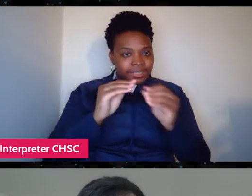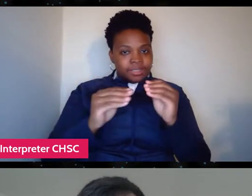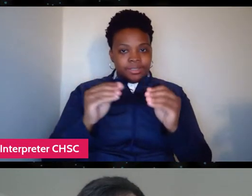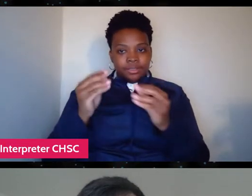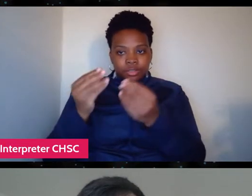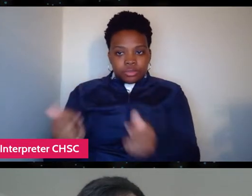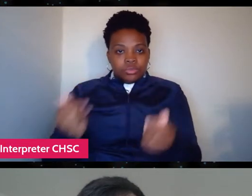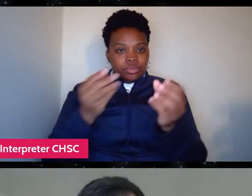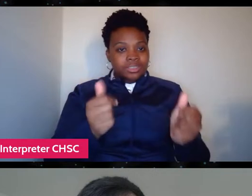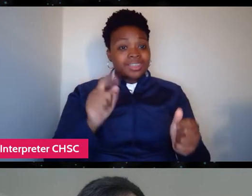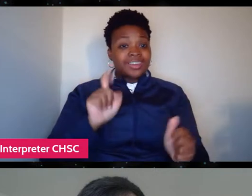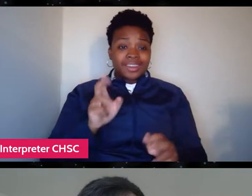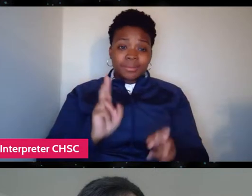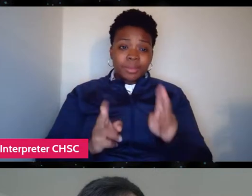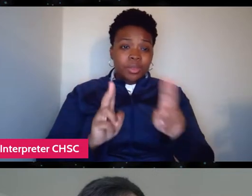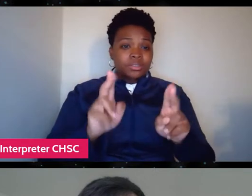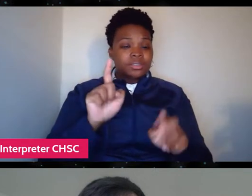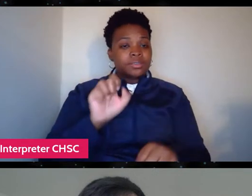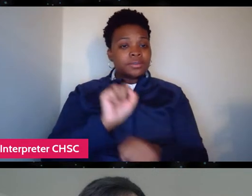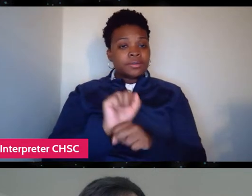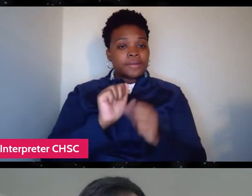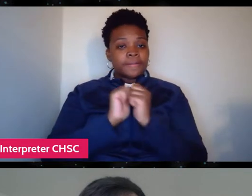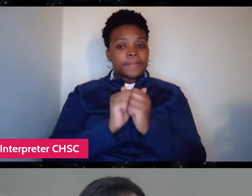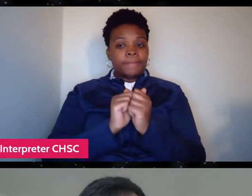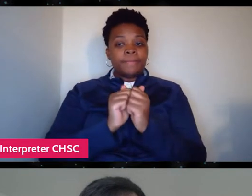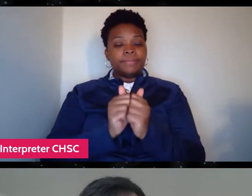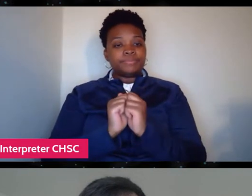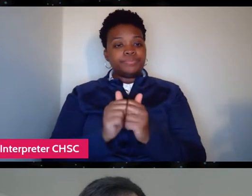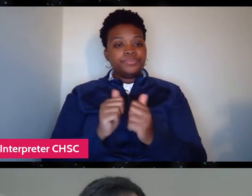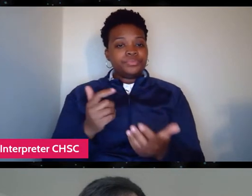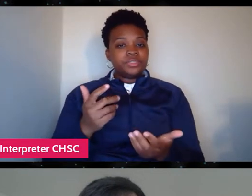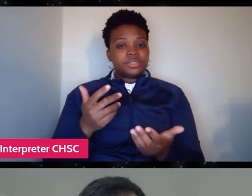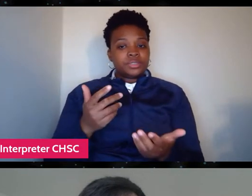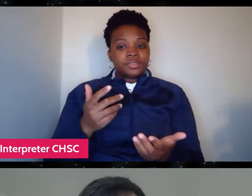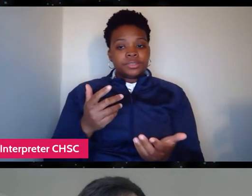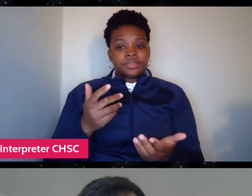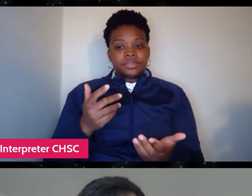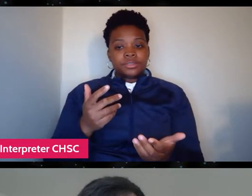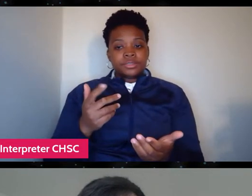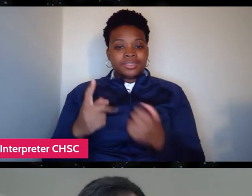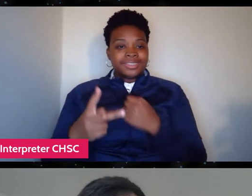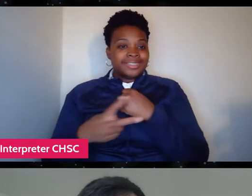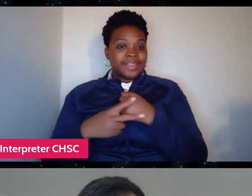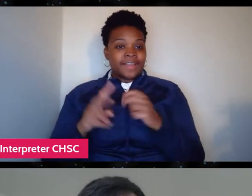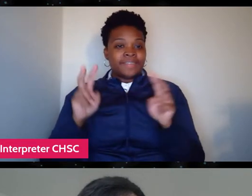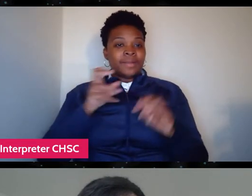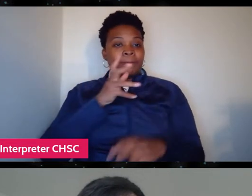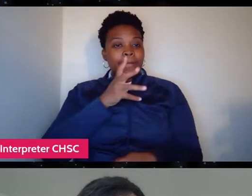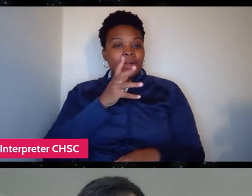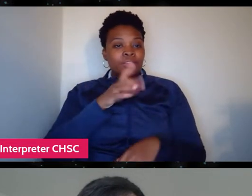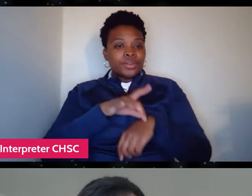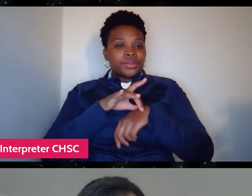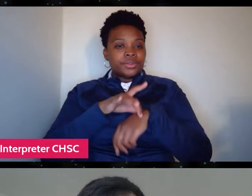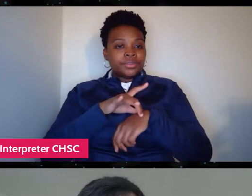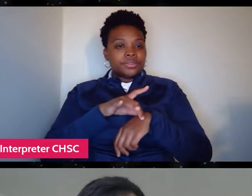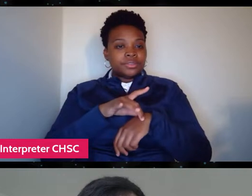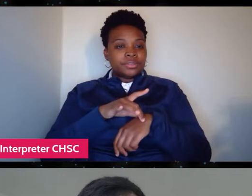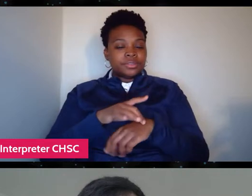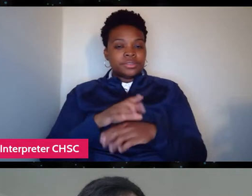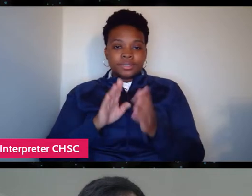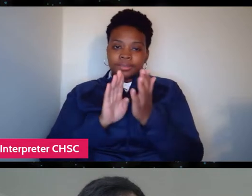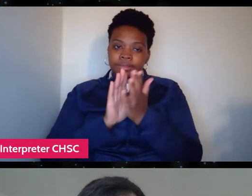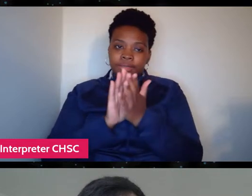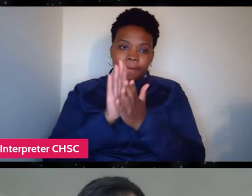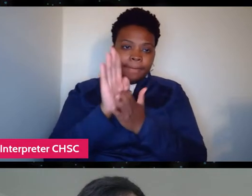to, you know, work together to, you know, save Mother Earth, the billions